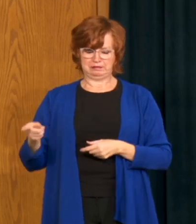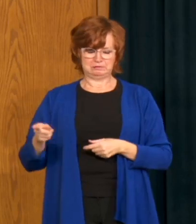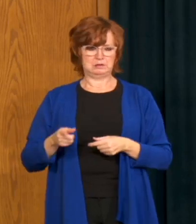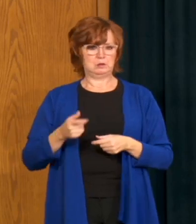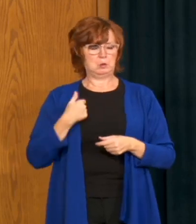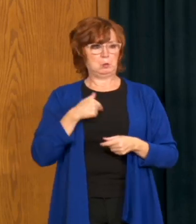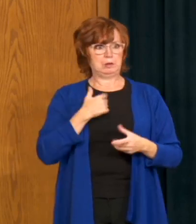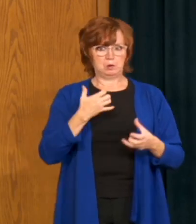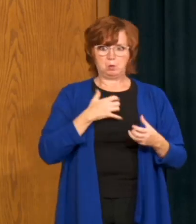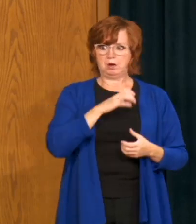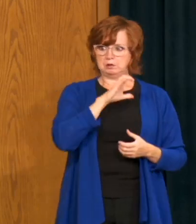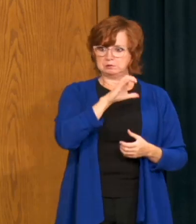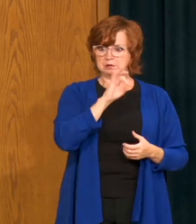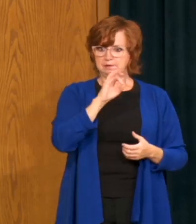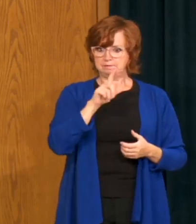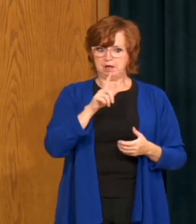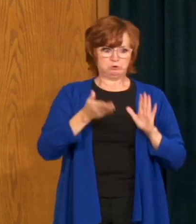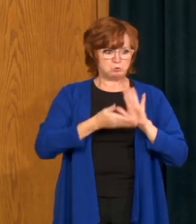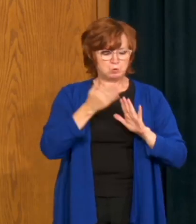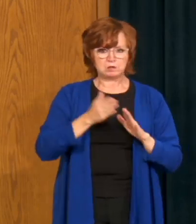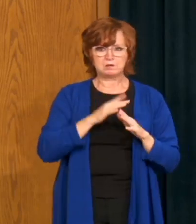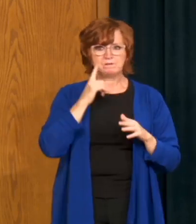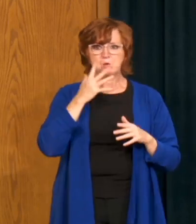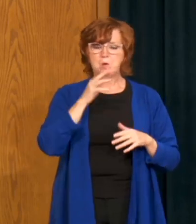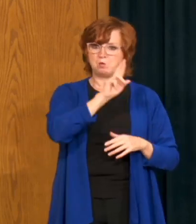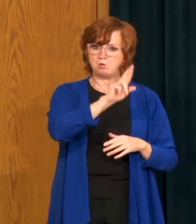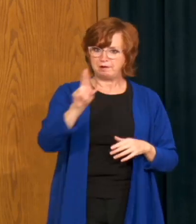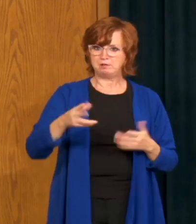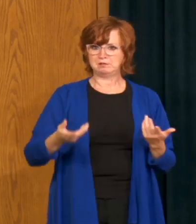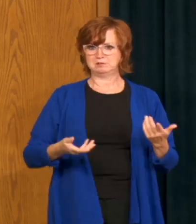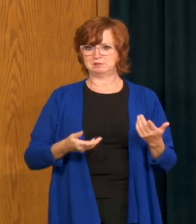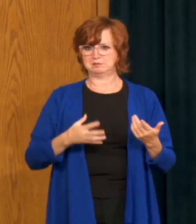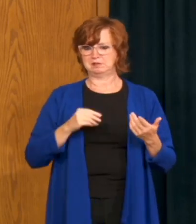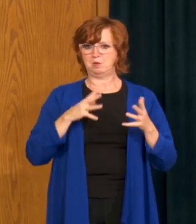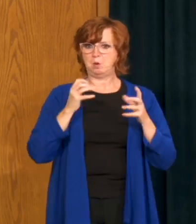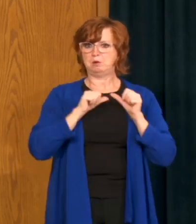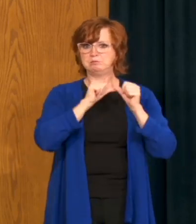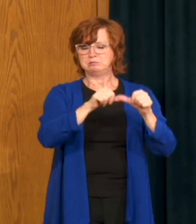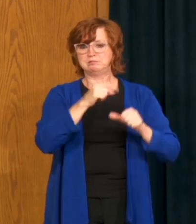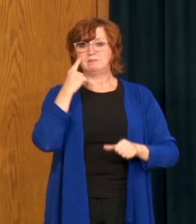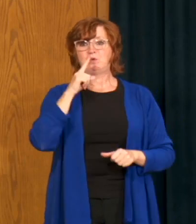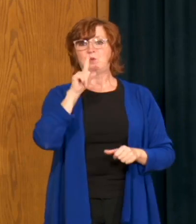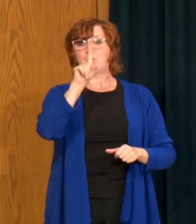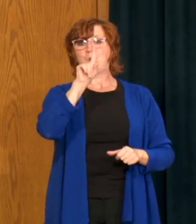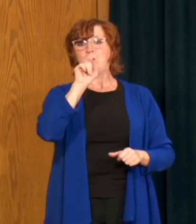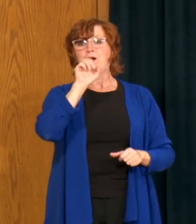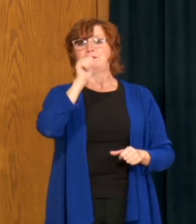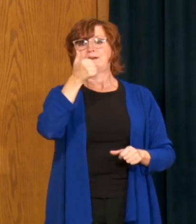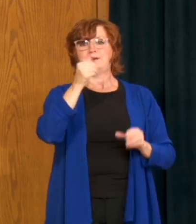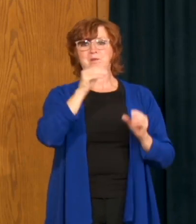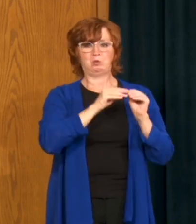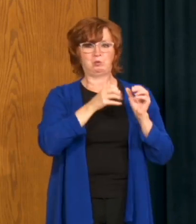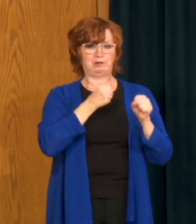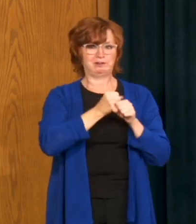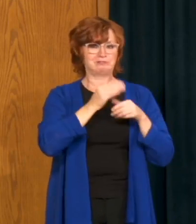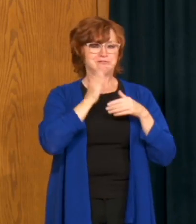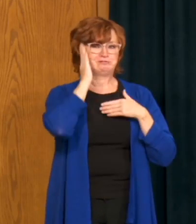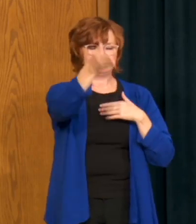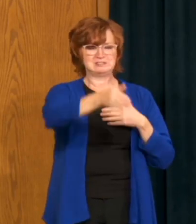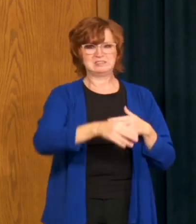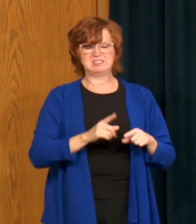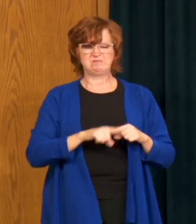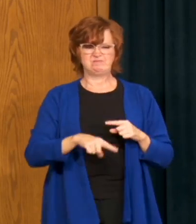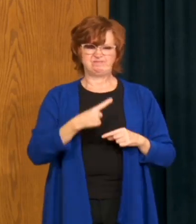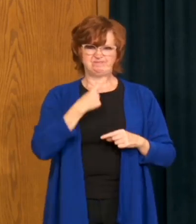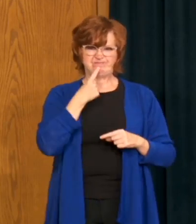for our Rough Riders to play in, not only this year but for the next 110 years. So we're disappointed that it's not in Regina. But in saying